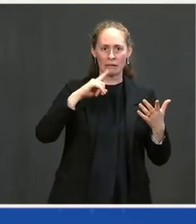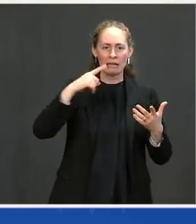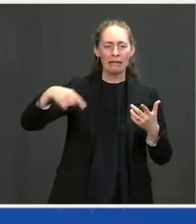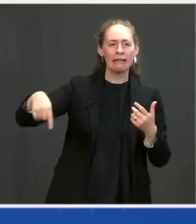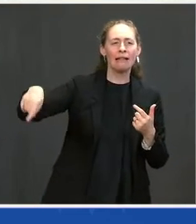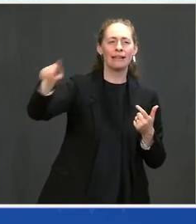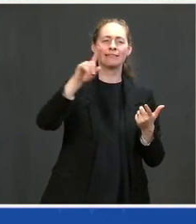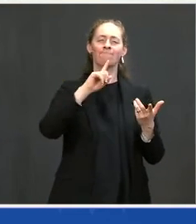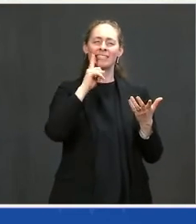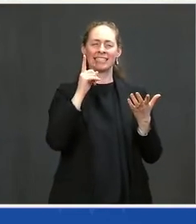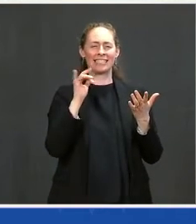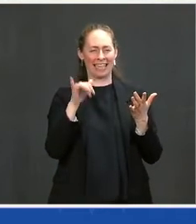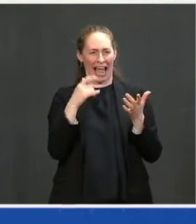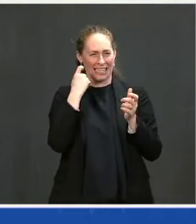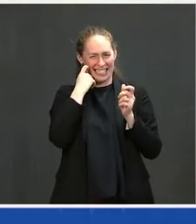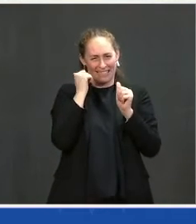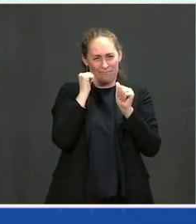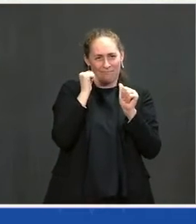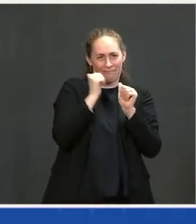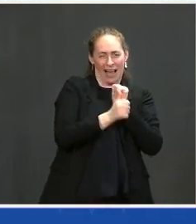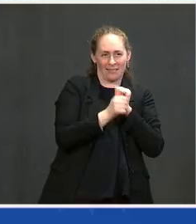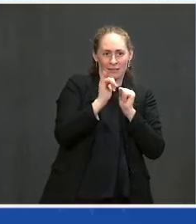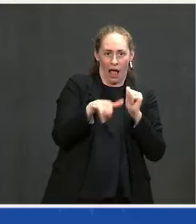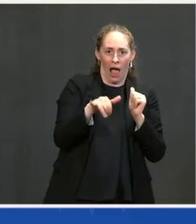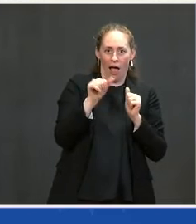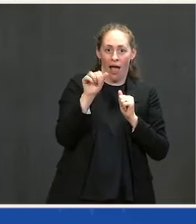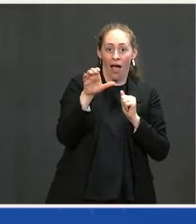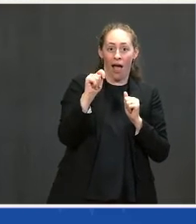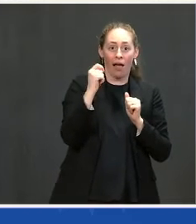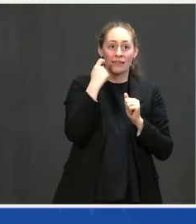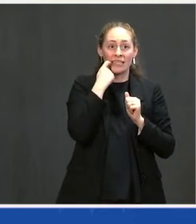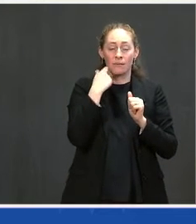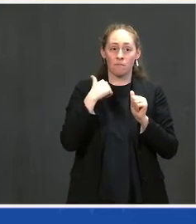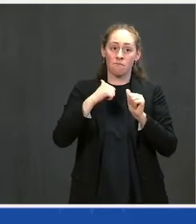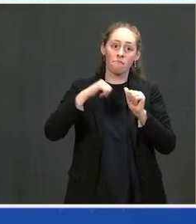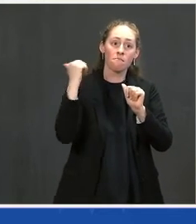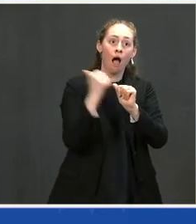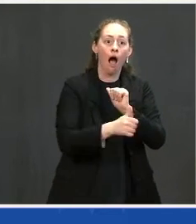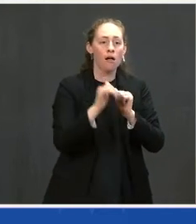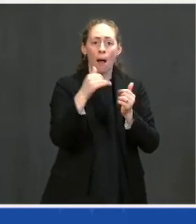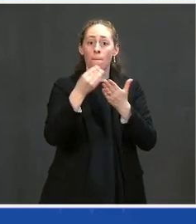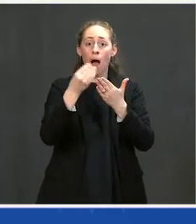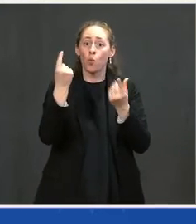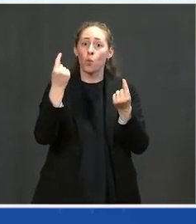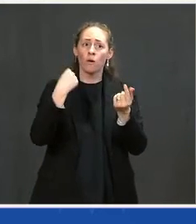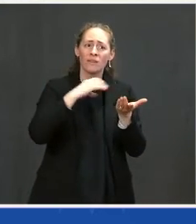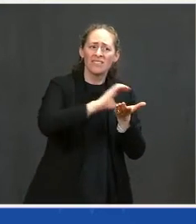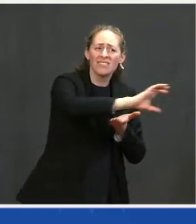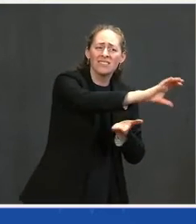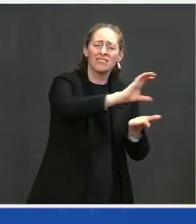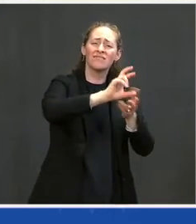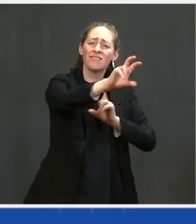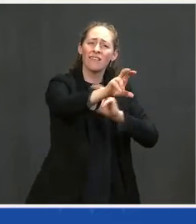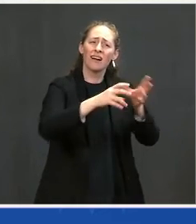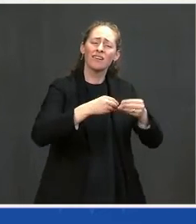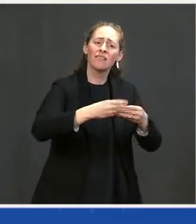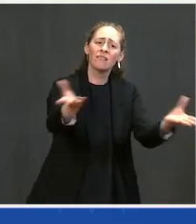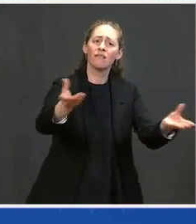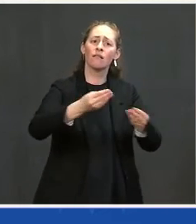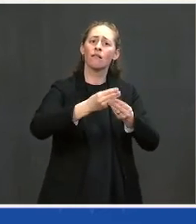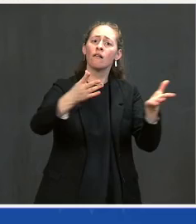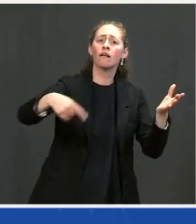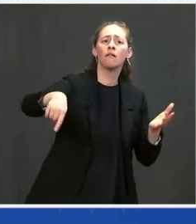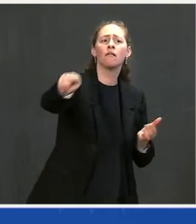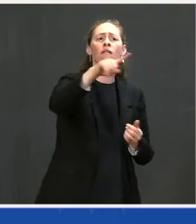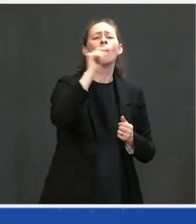that we just passed, which puts money in people's pockets, ordinary people? Do you hear them complain when they passed